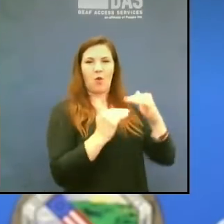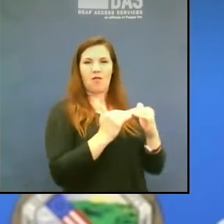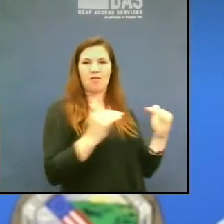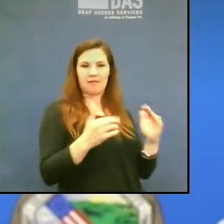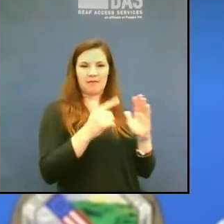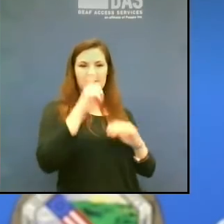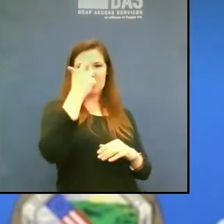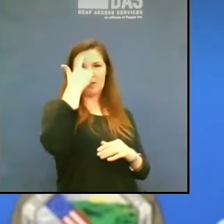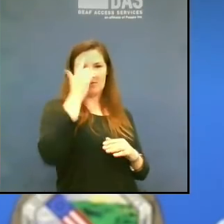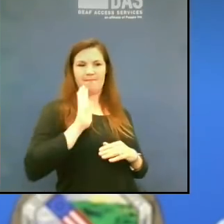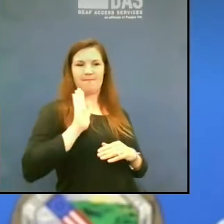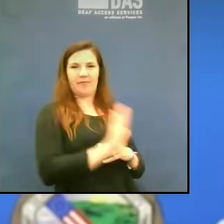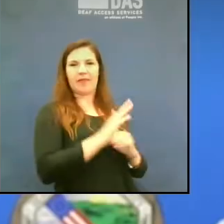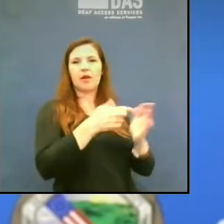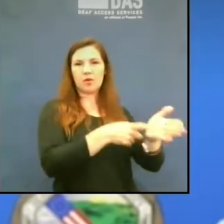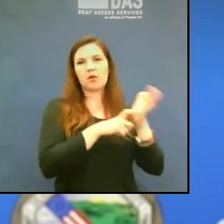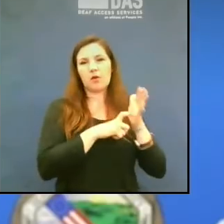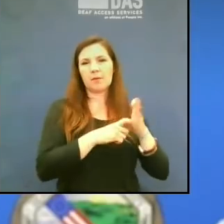requirement.